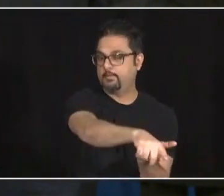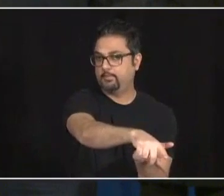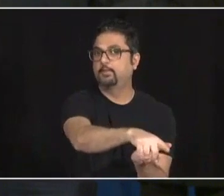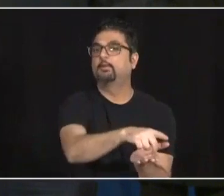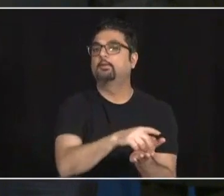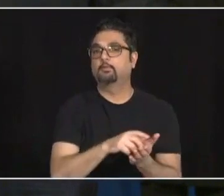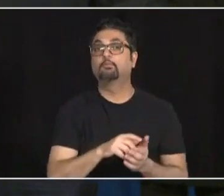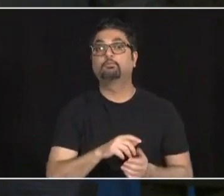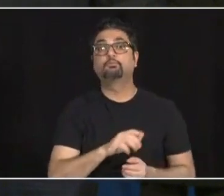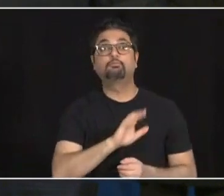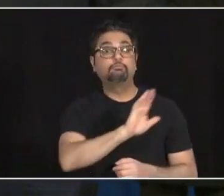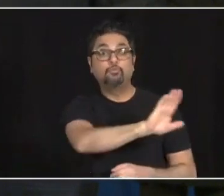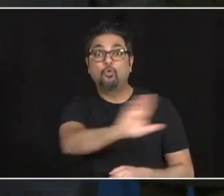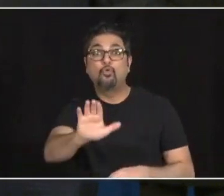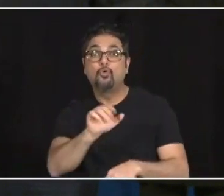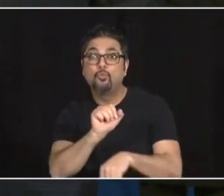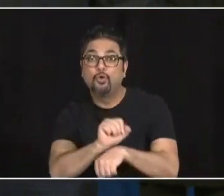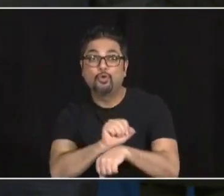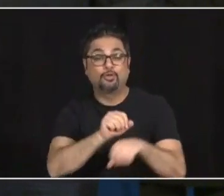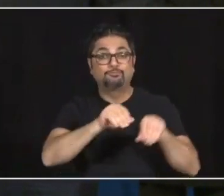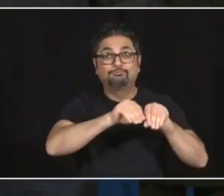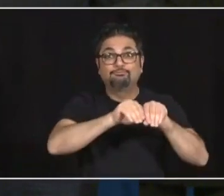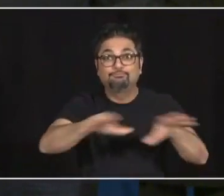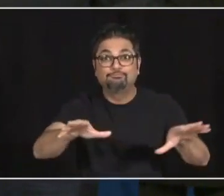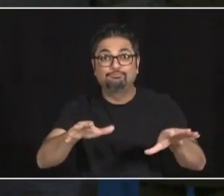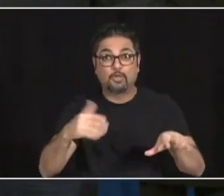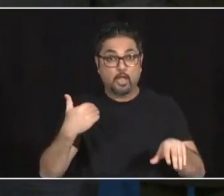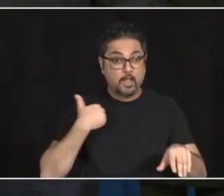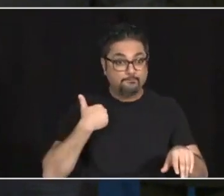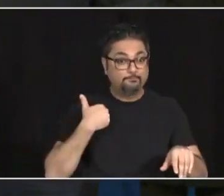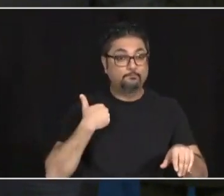COVID-19 outbreak in the facilities they work in.